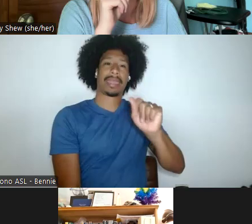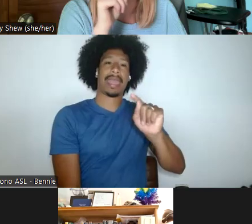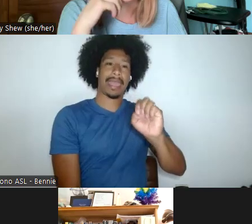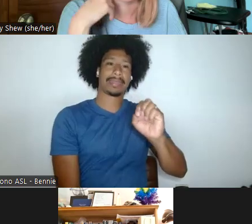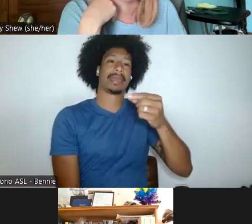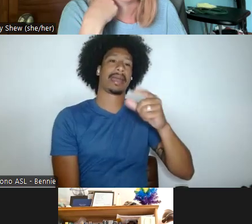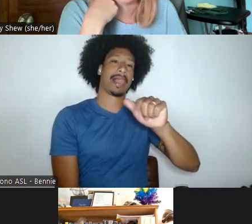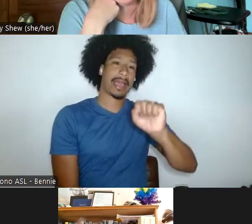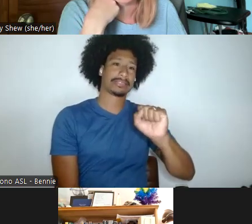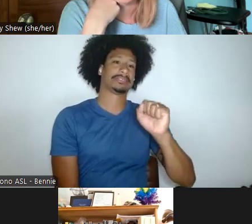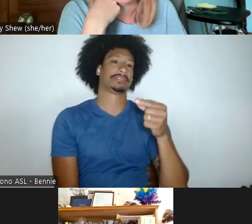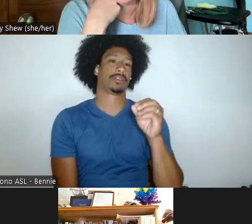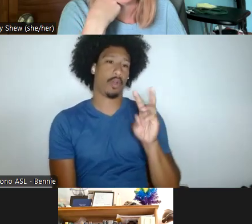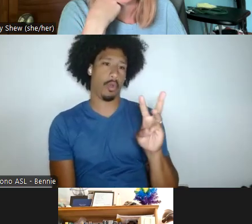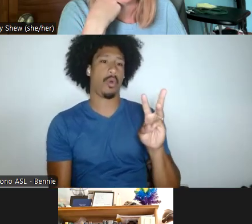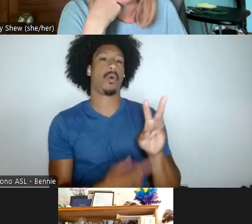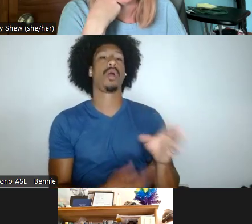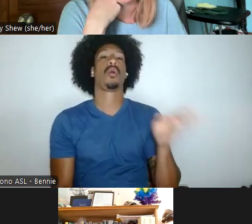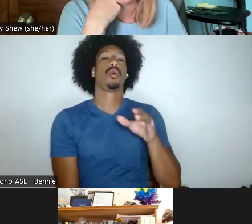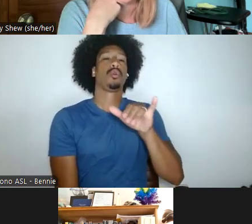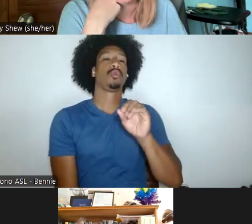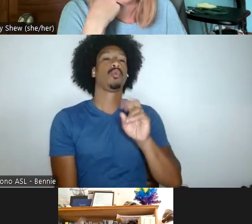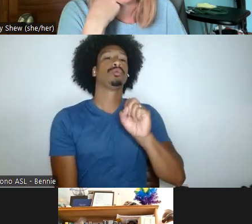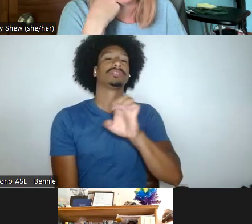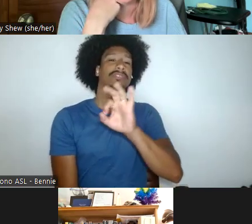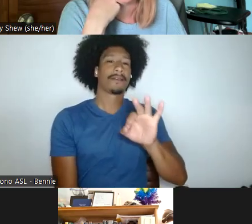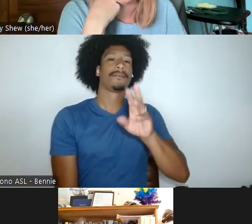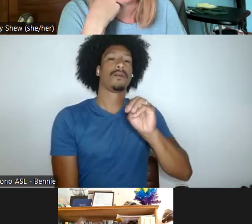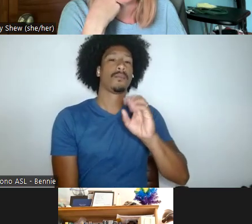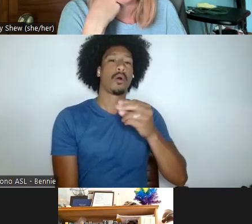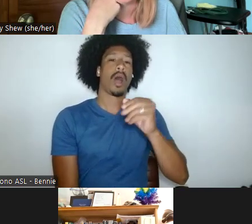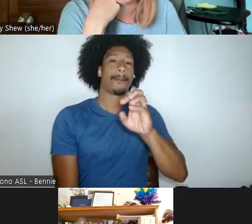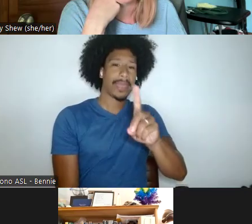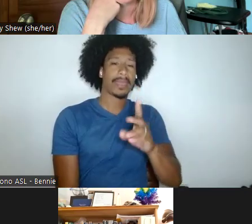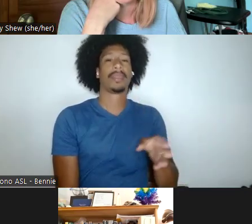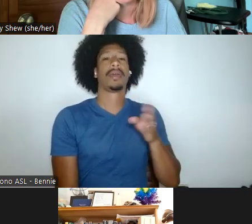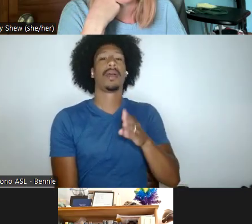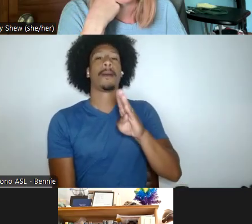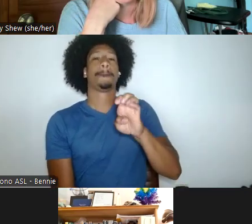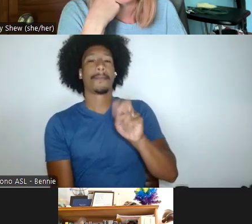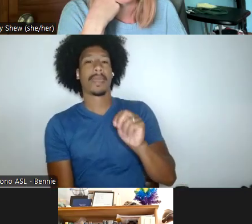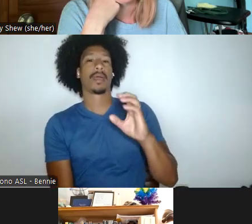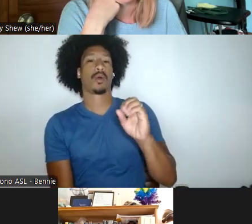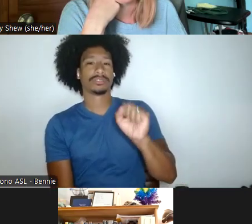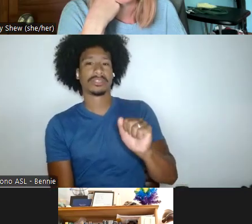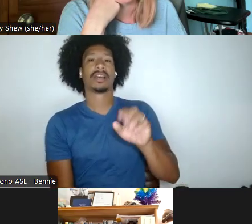Glasgow, Yusuf Mohammed, Ben Kosa, Venkatesh Poultry, Jennifer